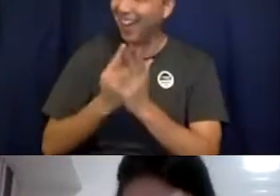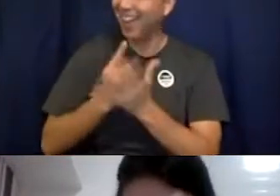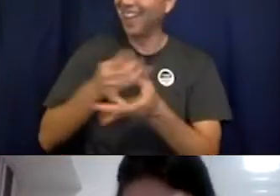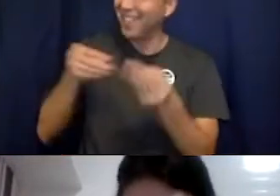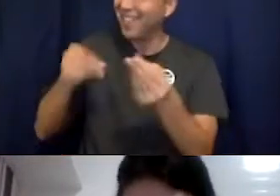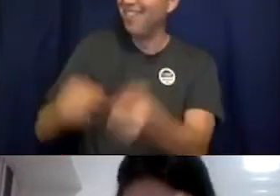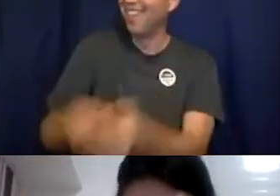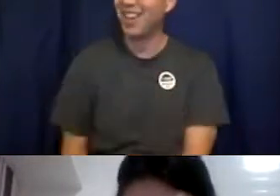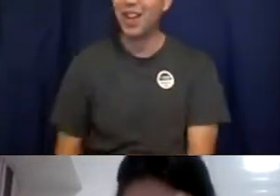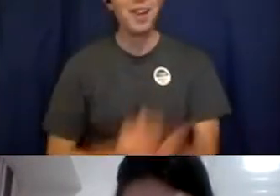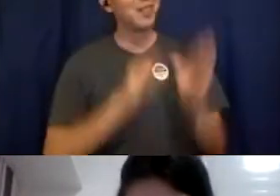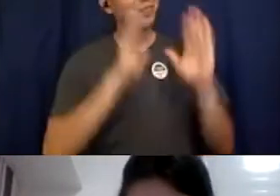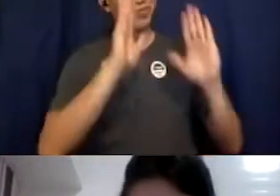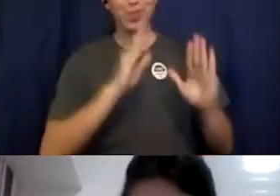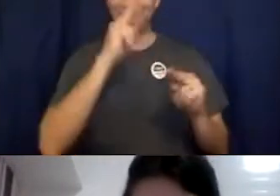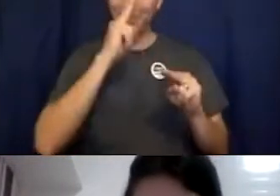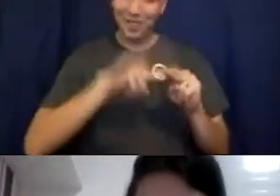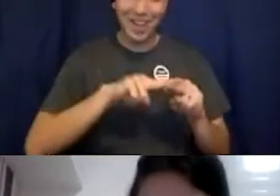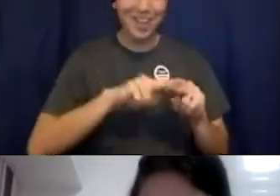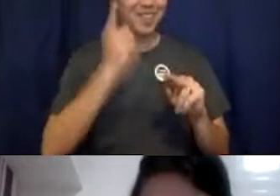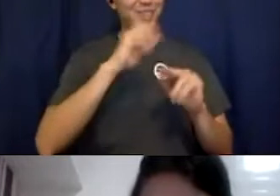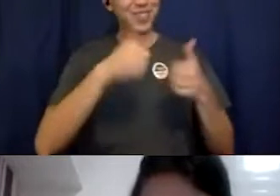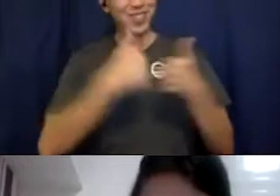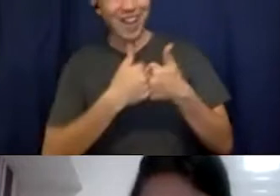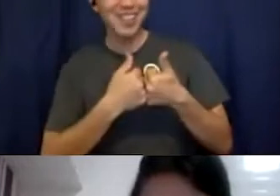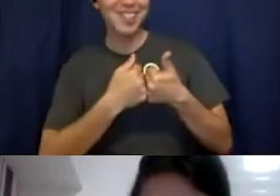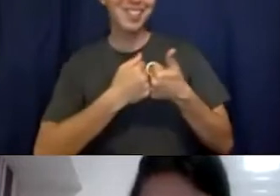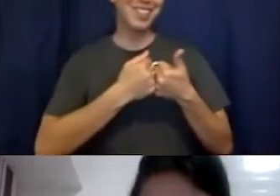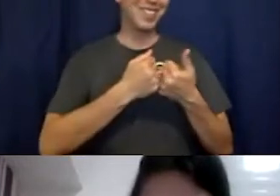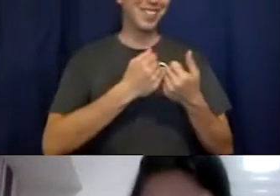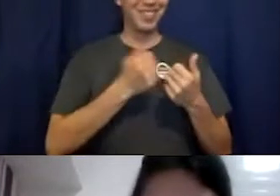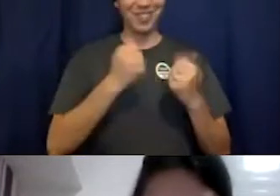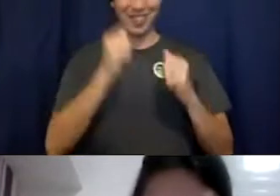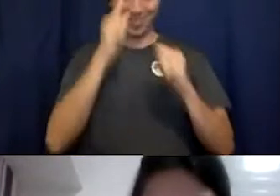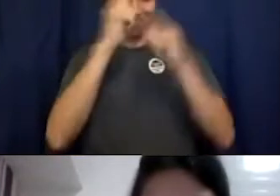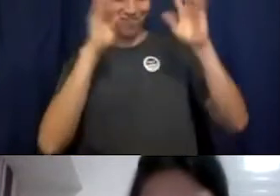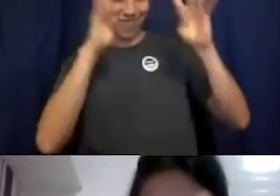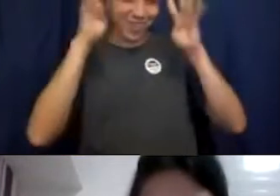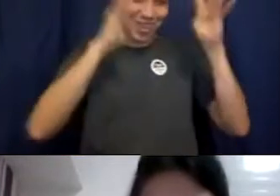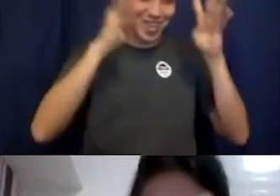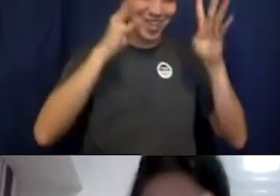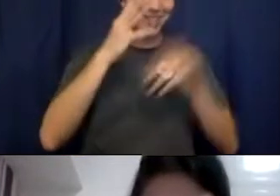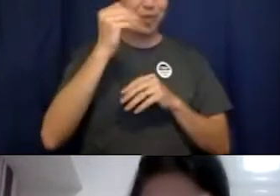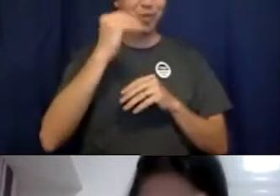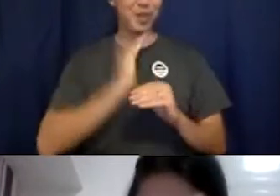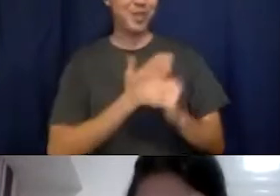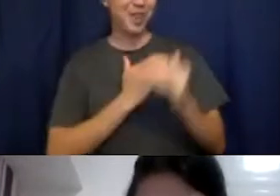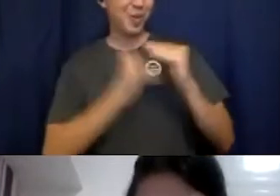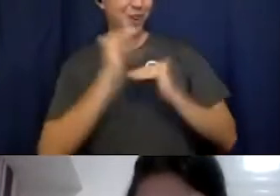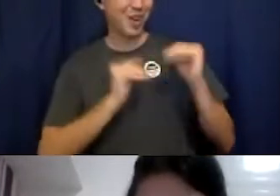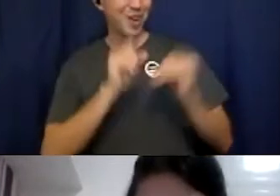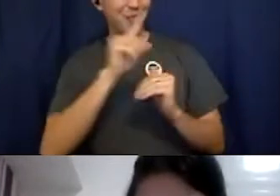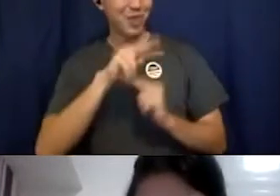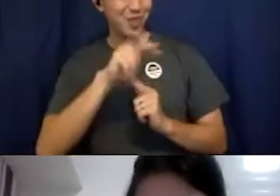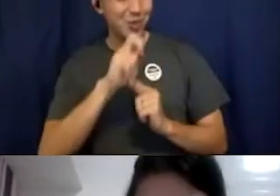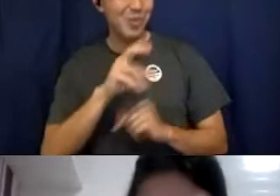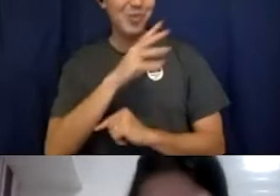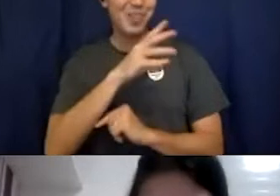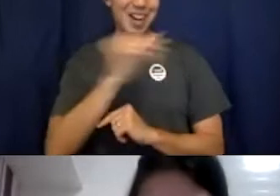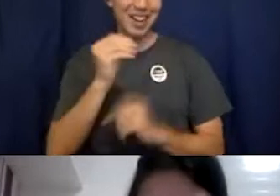So we have absolutely terrifying, especially the one that I'm seeing in the bottom right hand corner, which is just somebody with a sideways hat